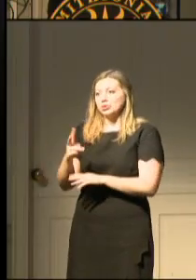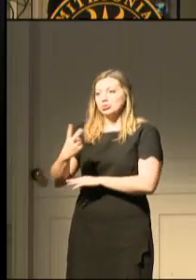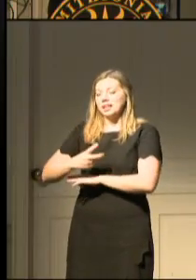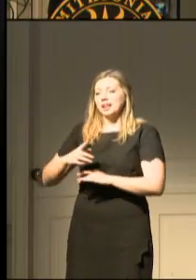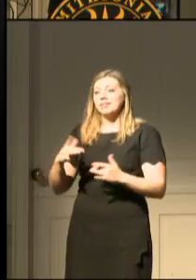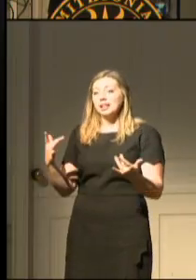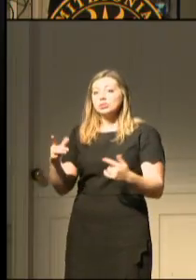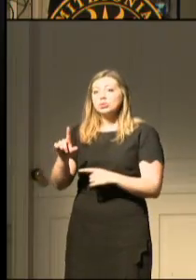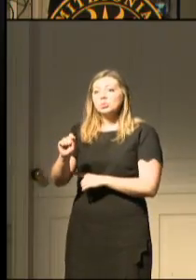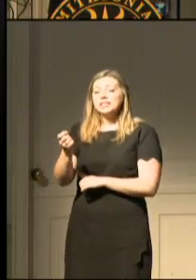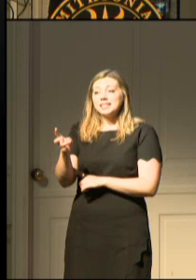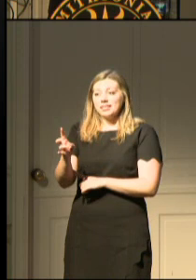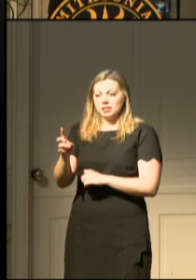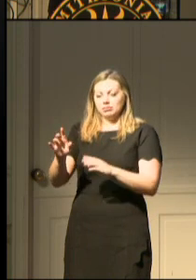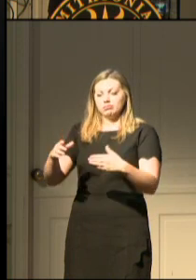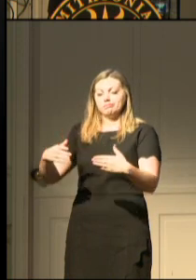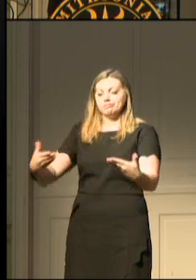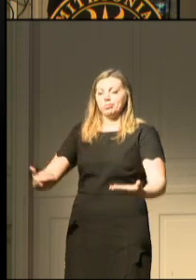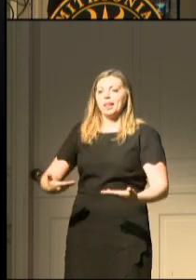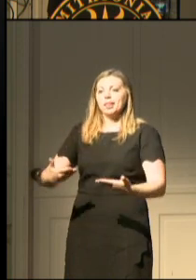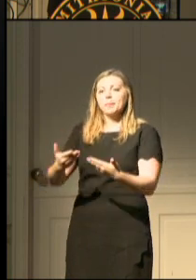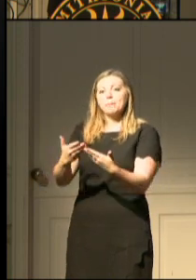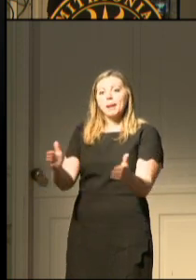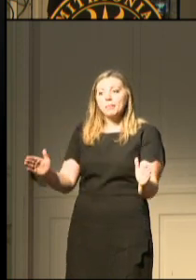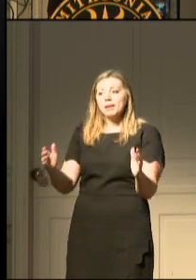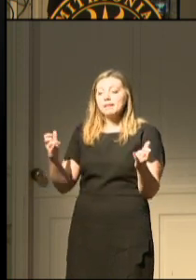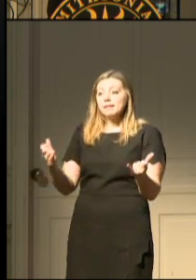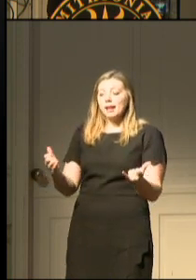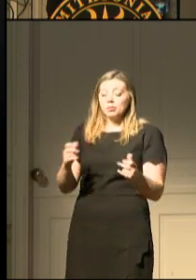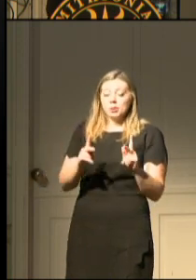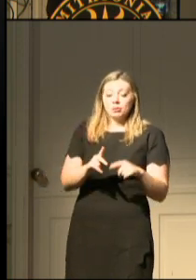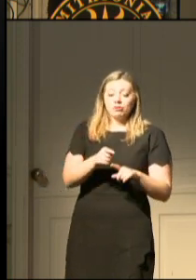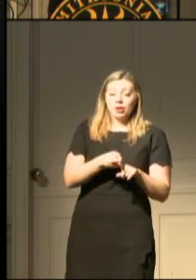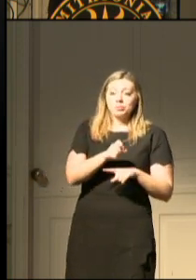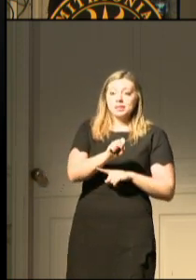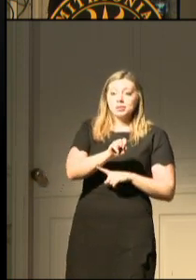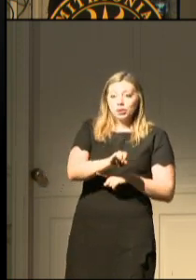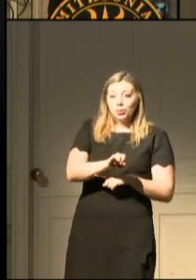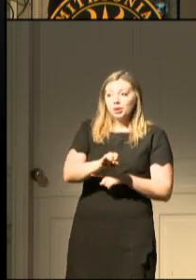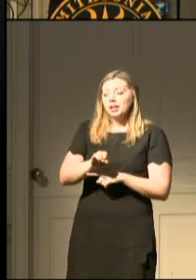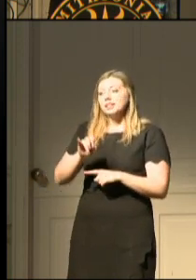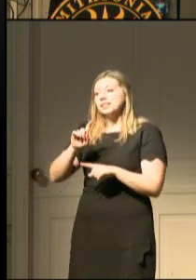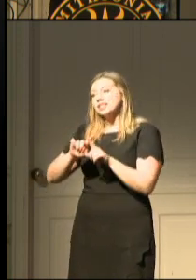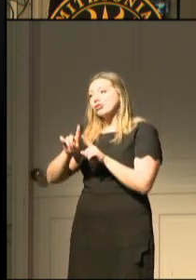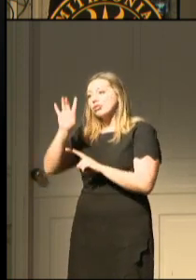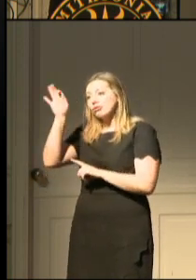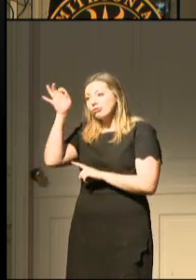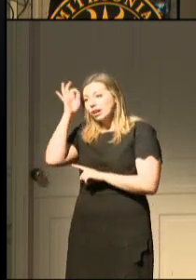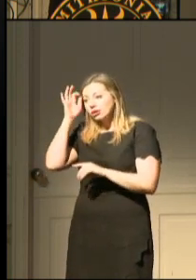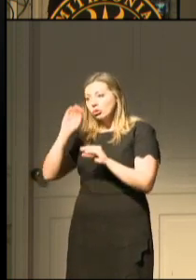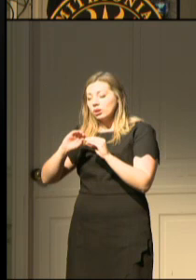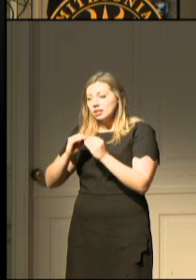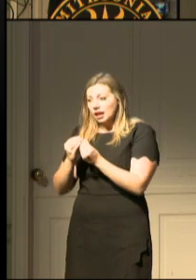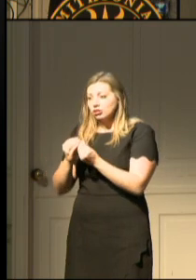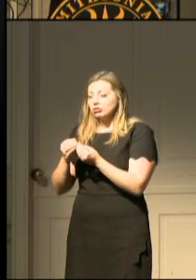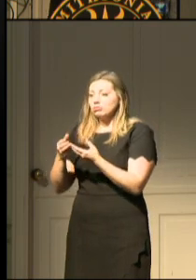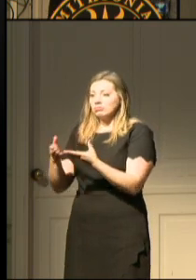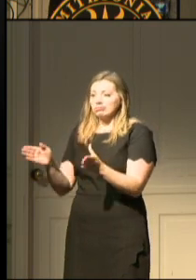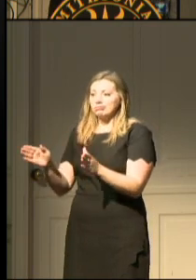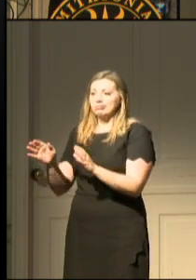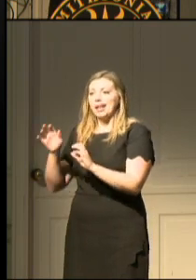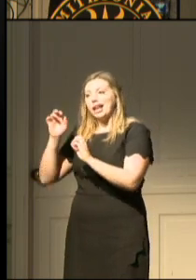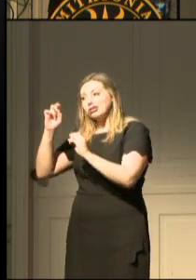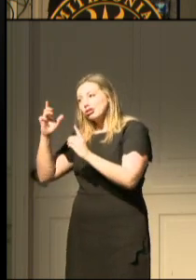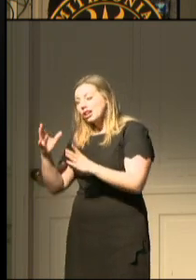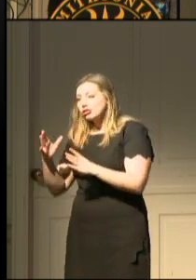up to the public, and now it draws people from Smithsonian, local DC cultural and federal organizations, technology companies,